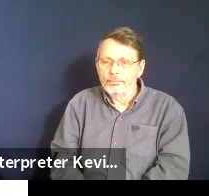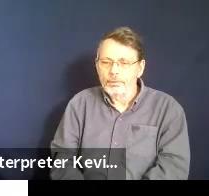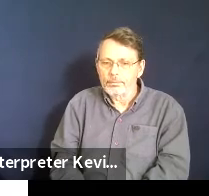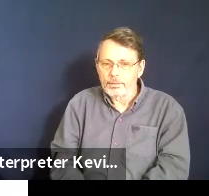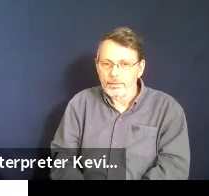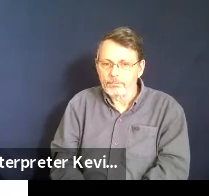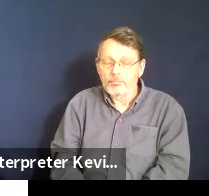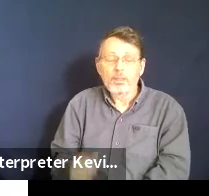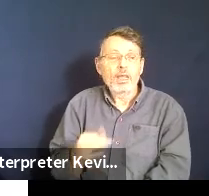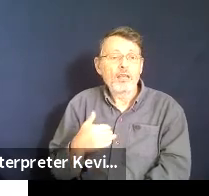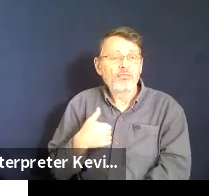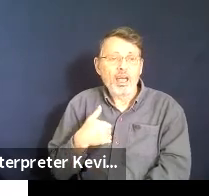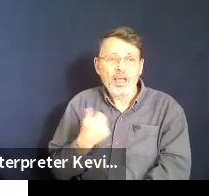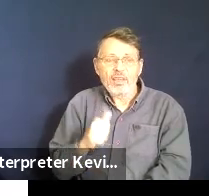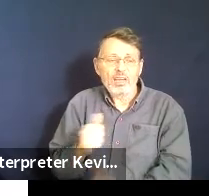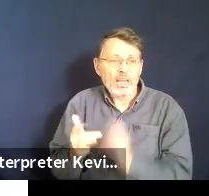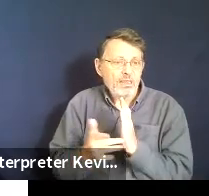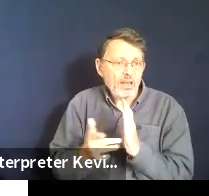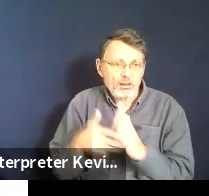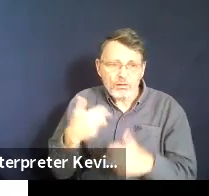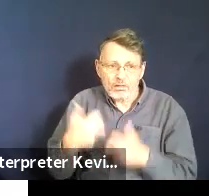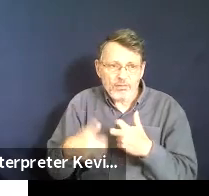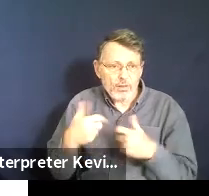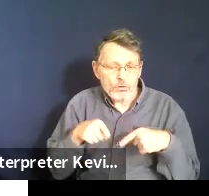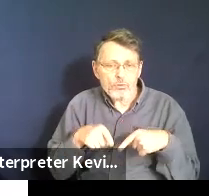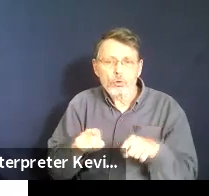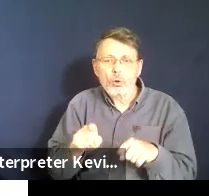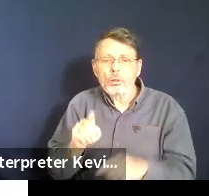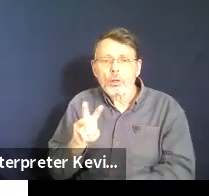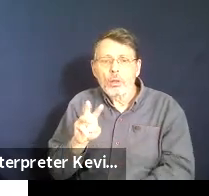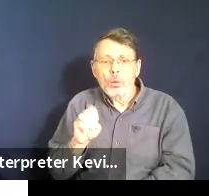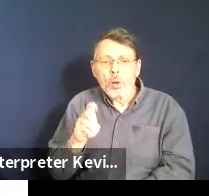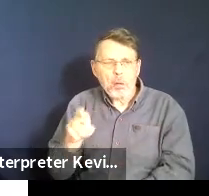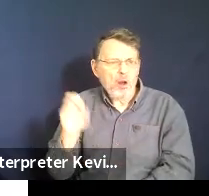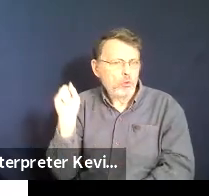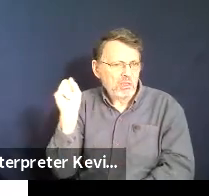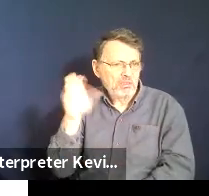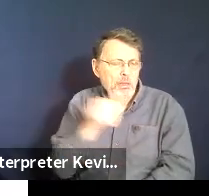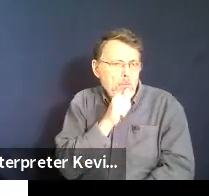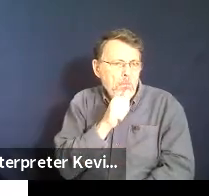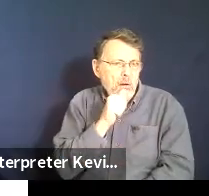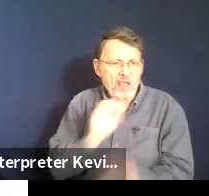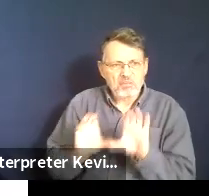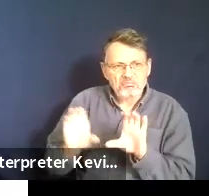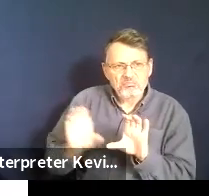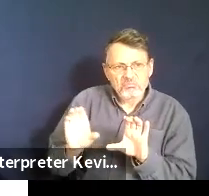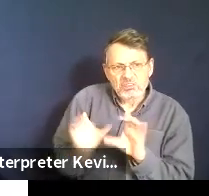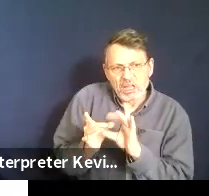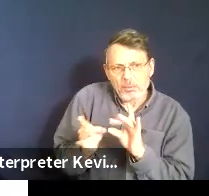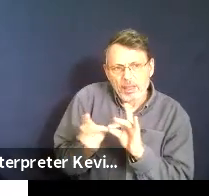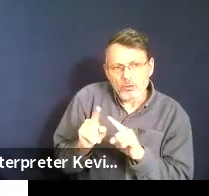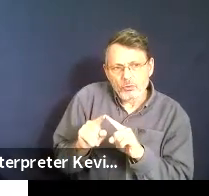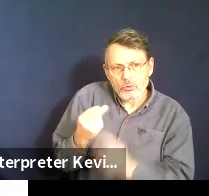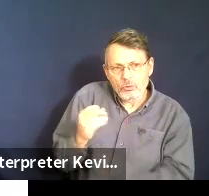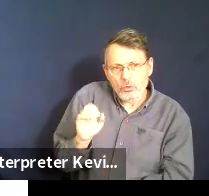If you experience any technical difficulties during the webinar, you can send a private chat message to the host in the chat